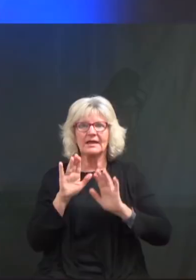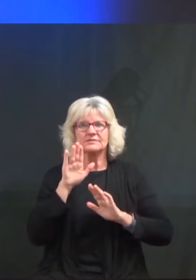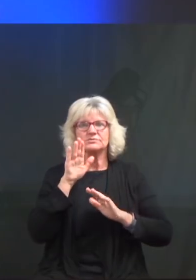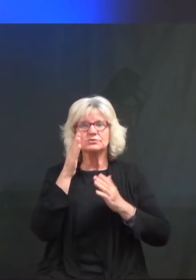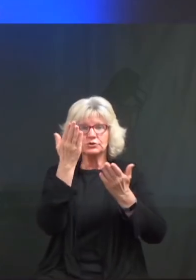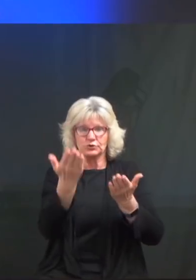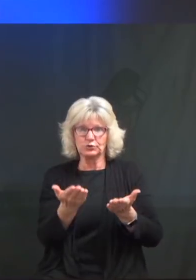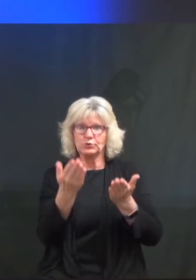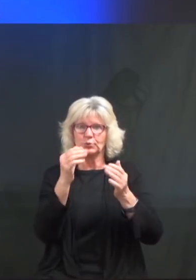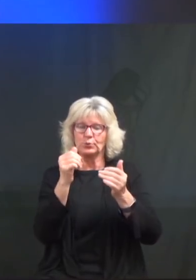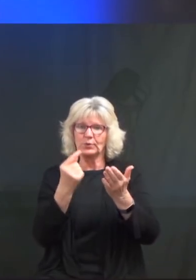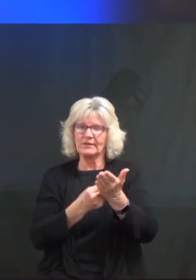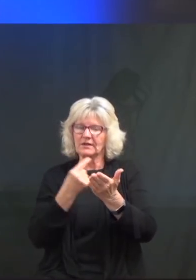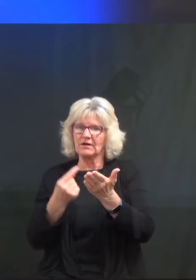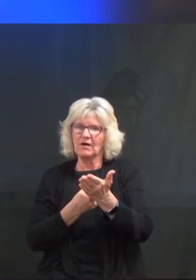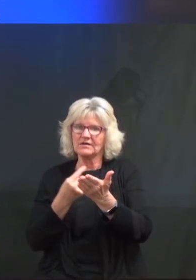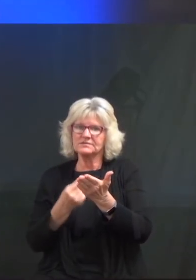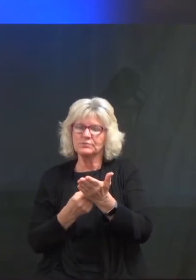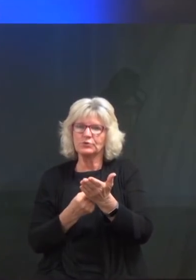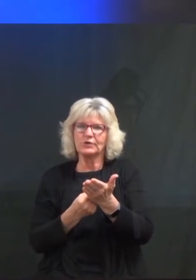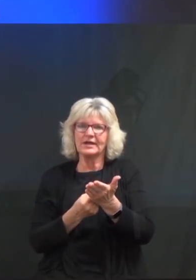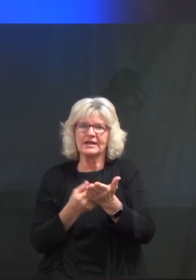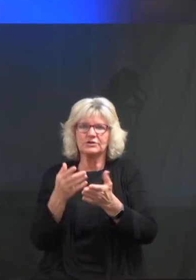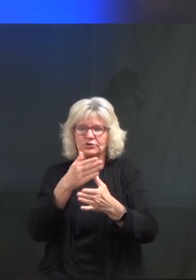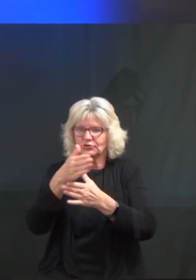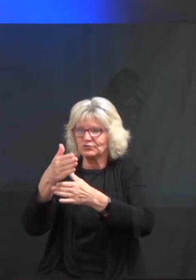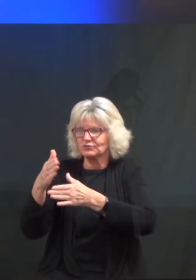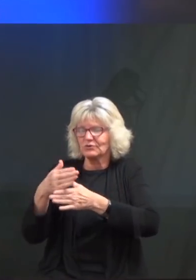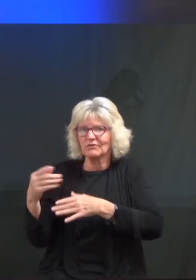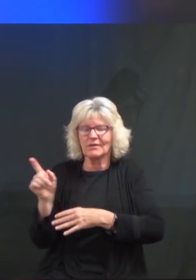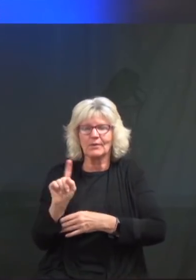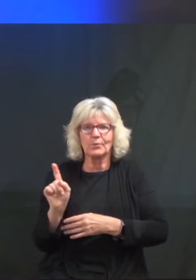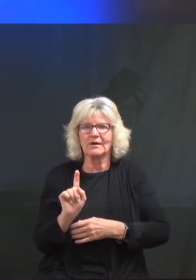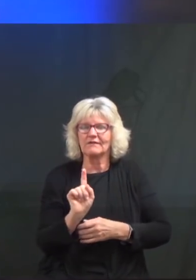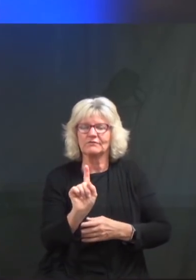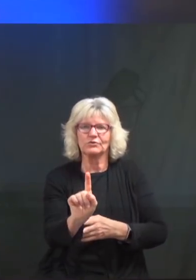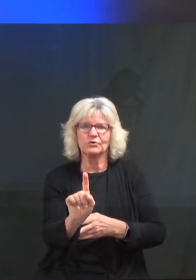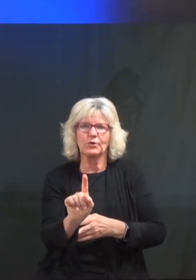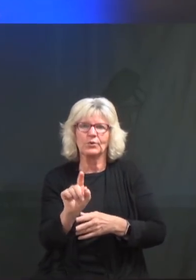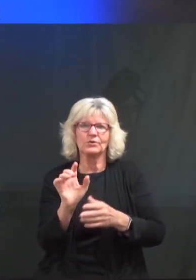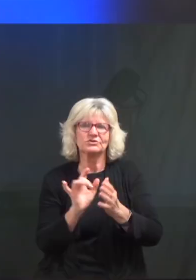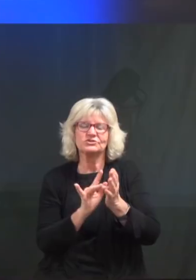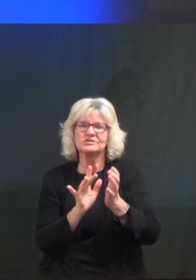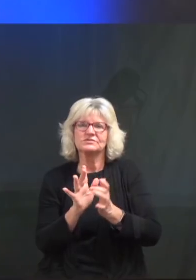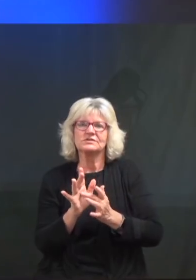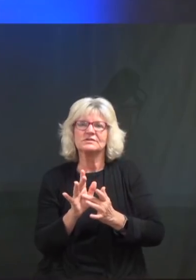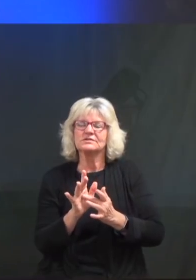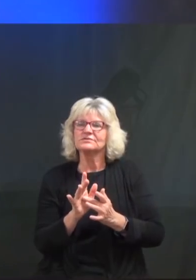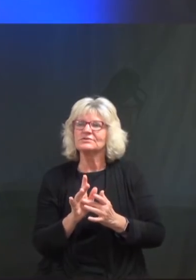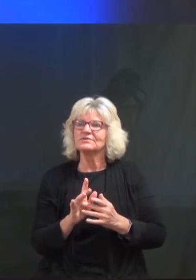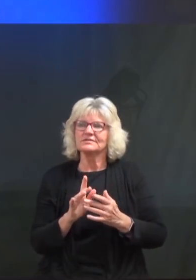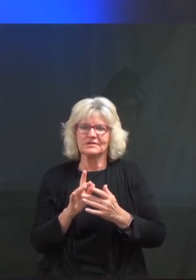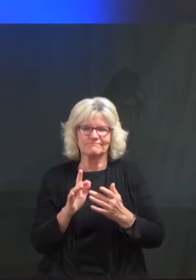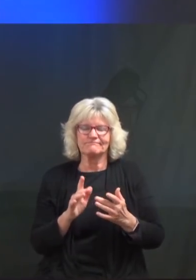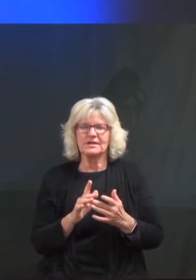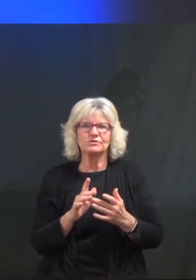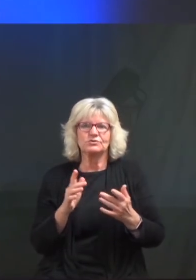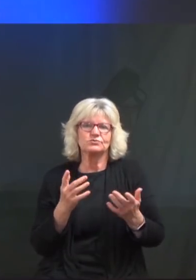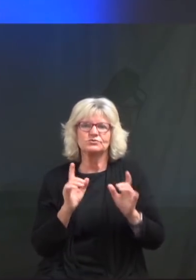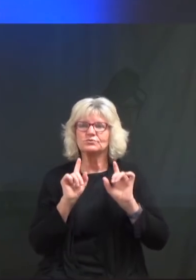take that gospel to wherever you are going. You are to take Jesus to the world. Do you remember